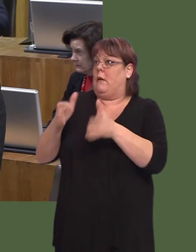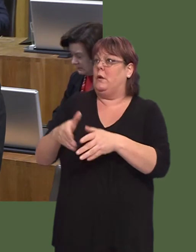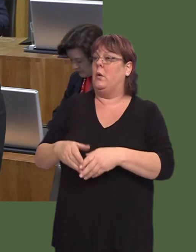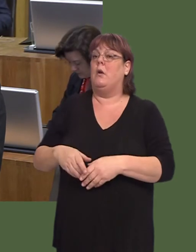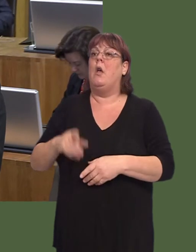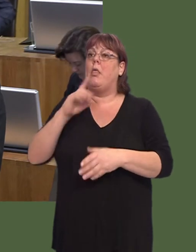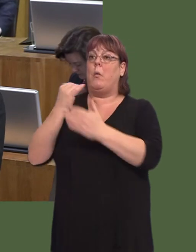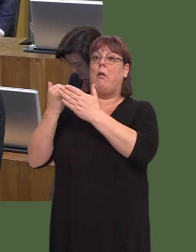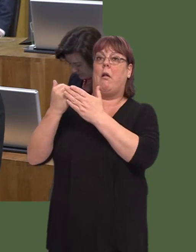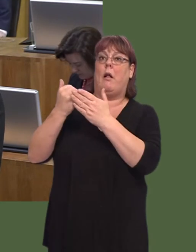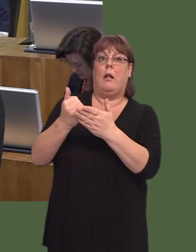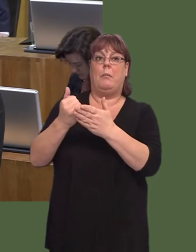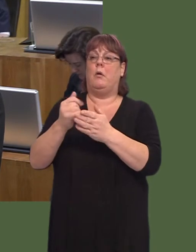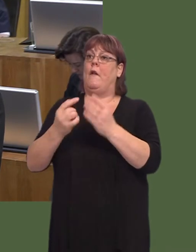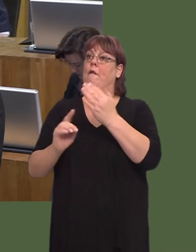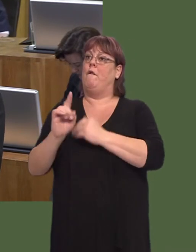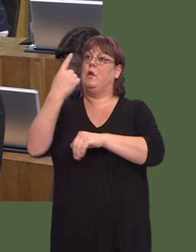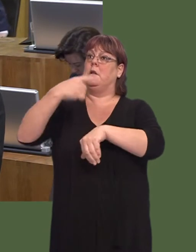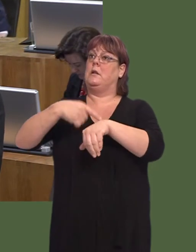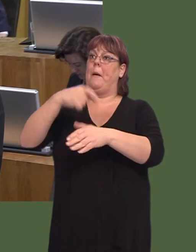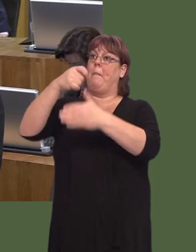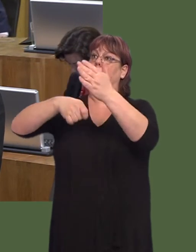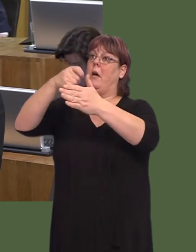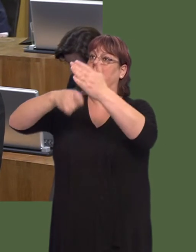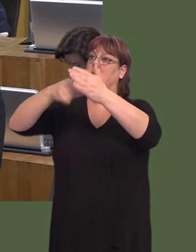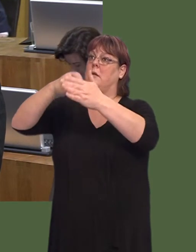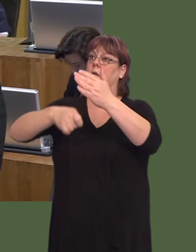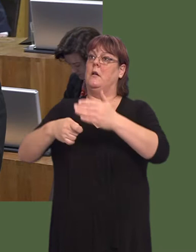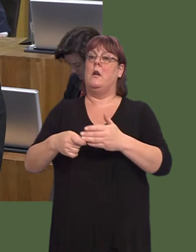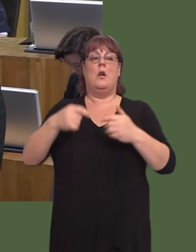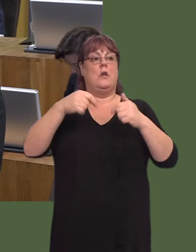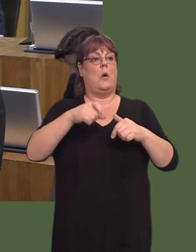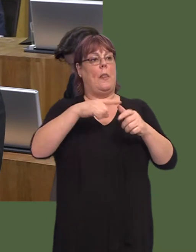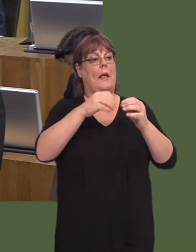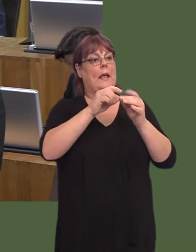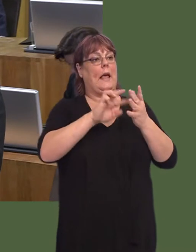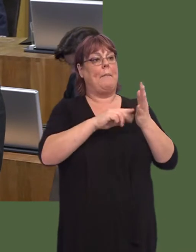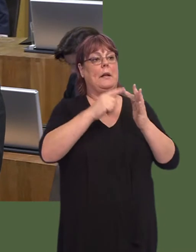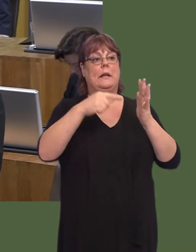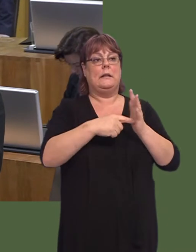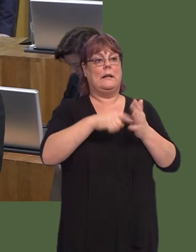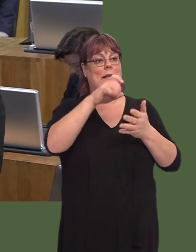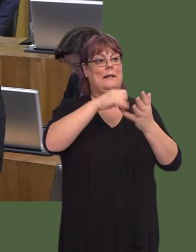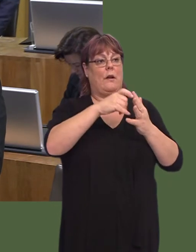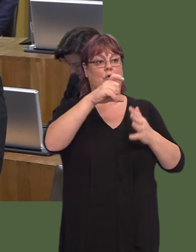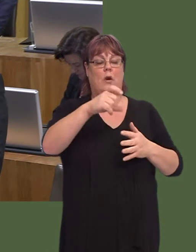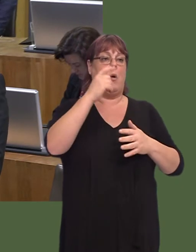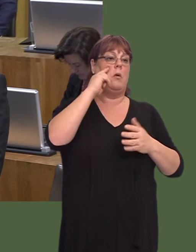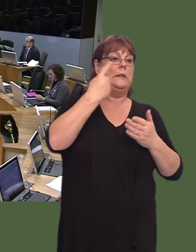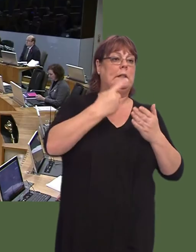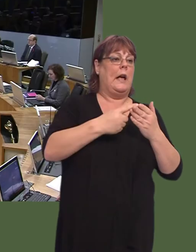government has announced a relief for first-time buyers, the Cabinet Secretary will give consideration to whether changes should be made to land transaction